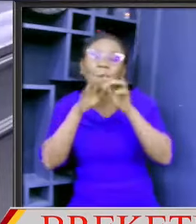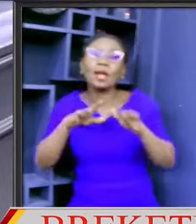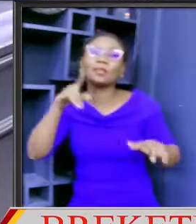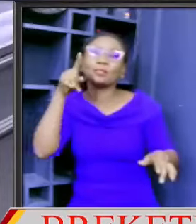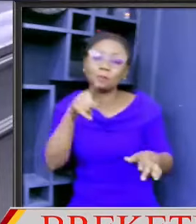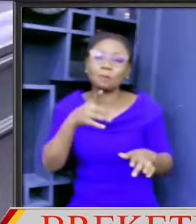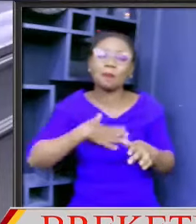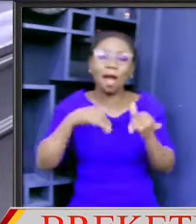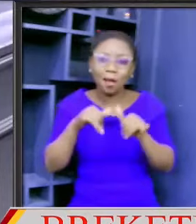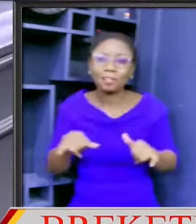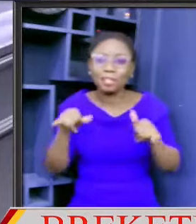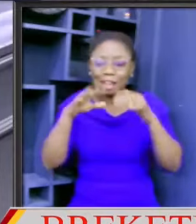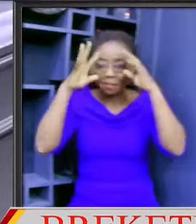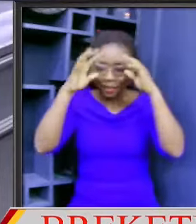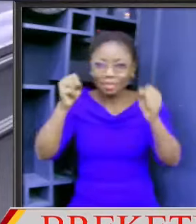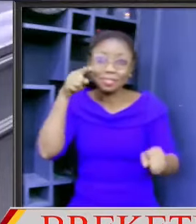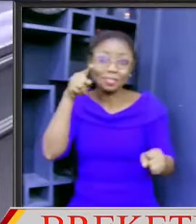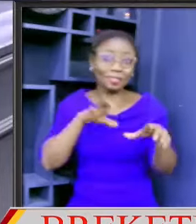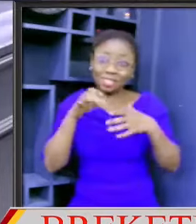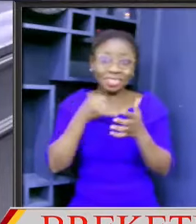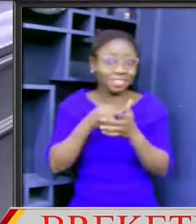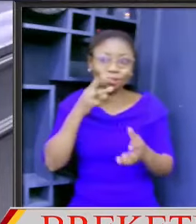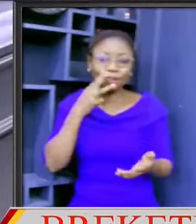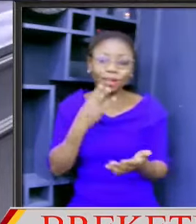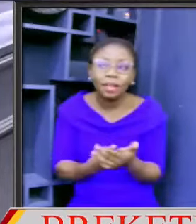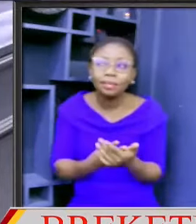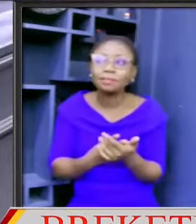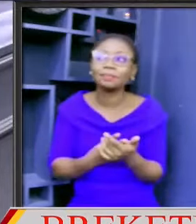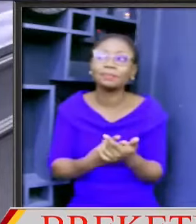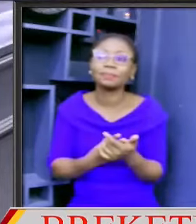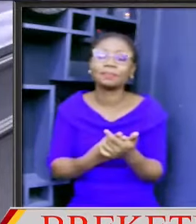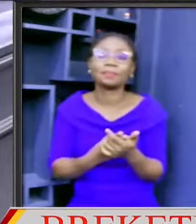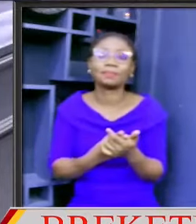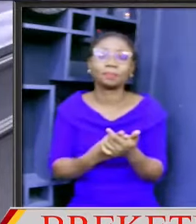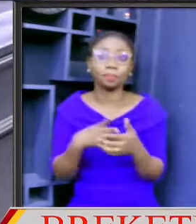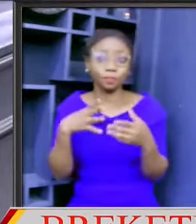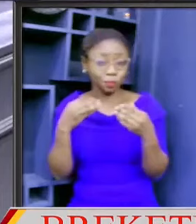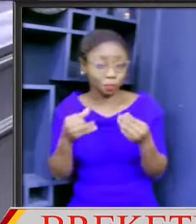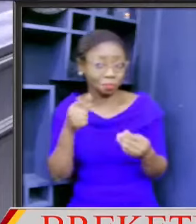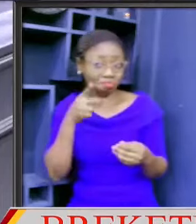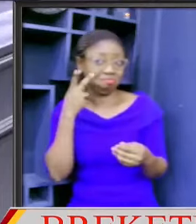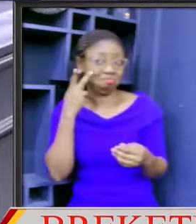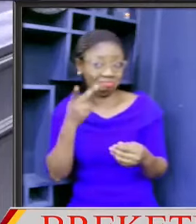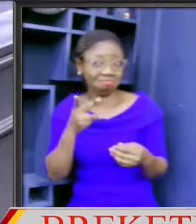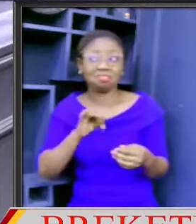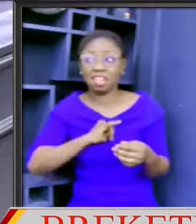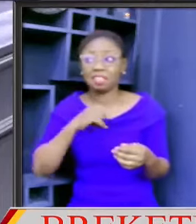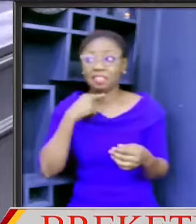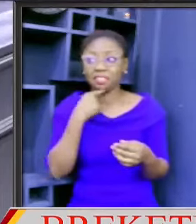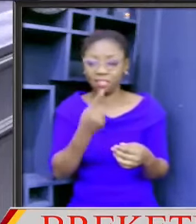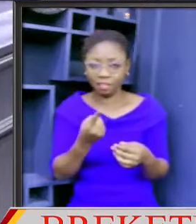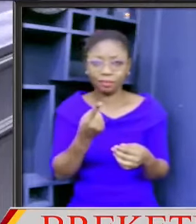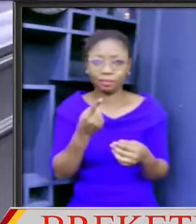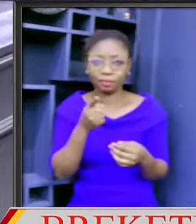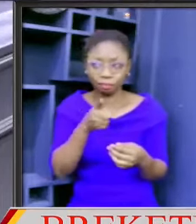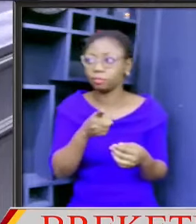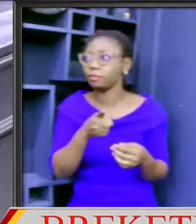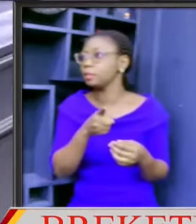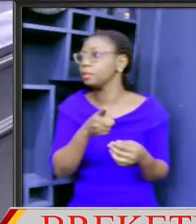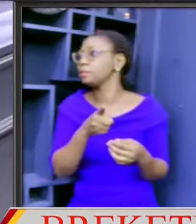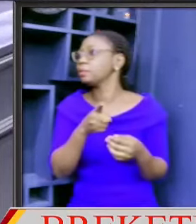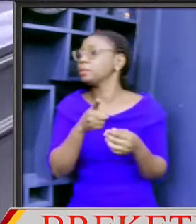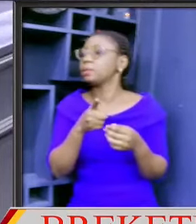well, sir. You did it well, sir. So, you see, and they tell you now, even you